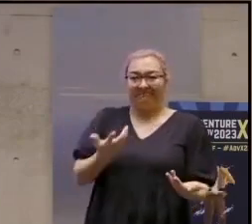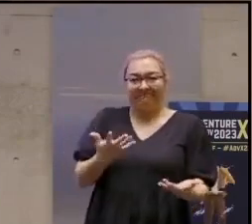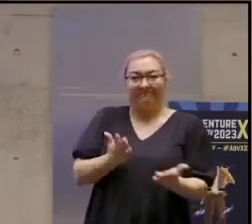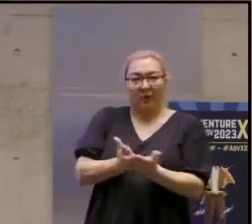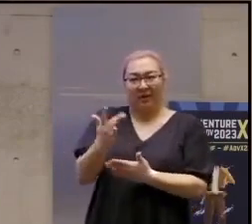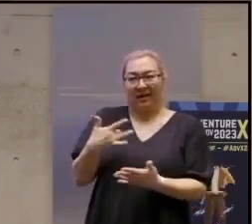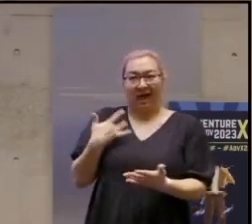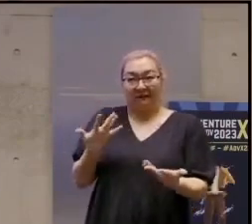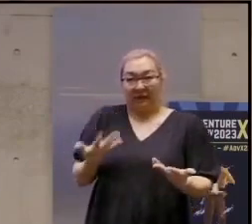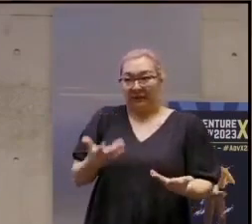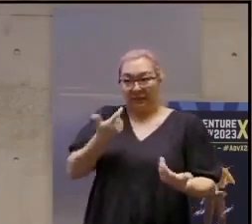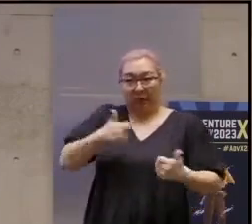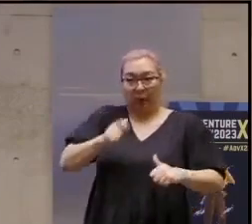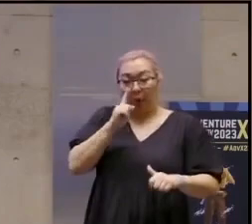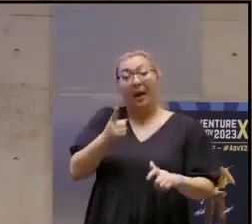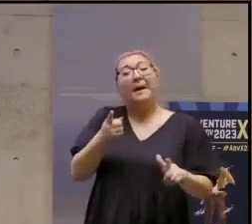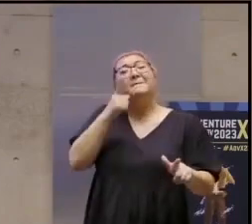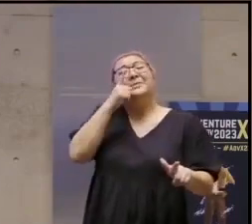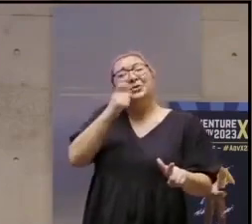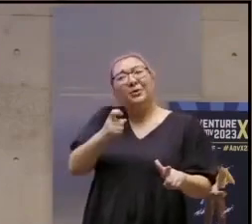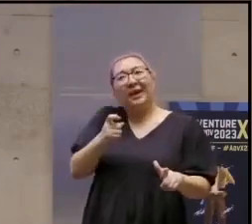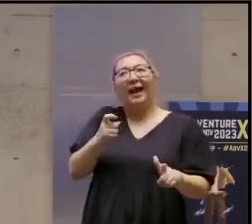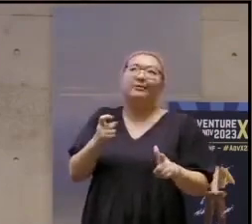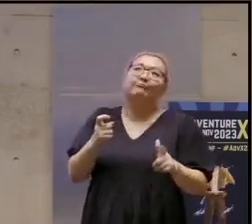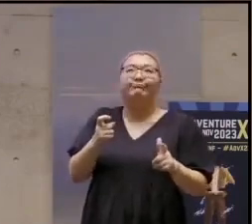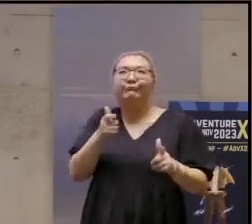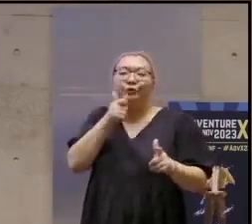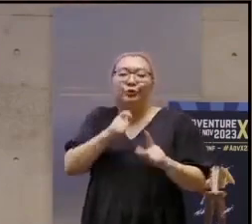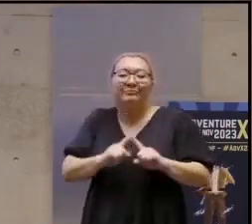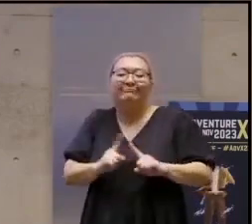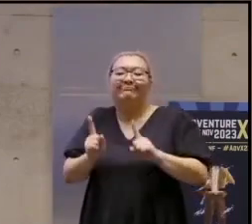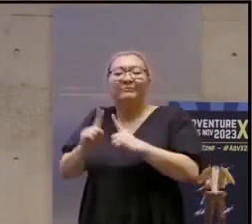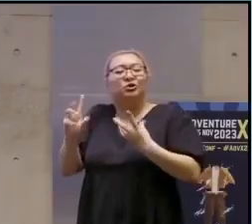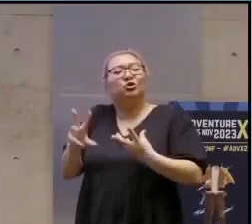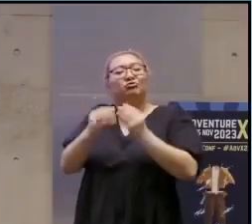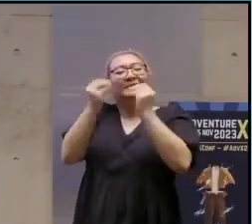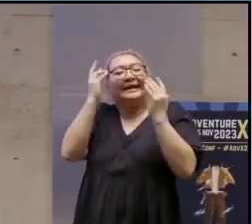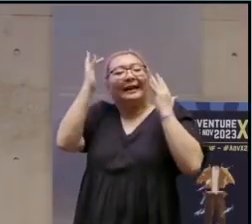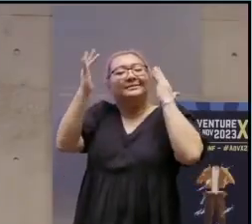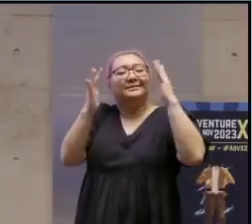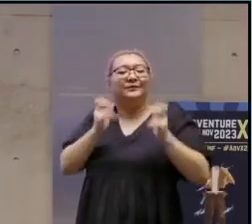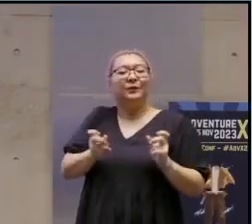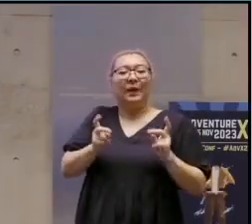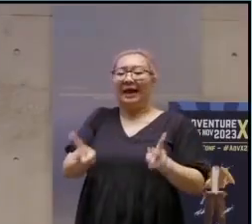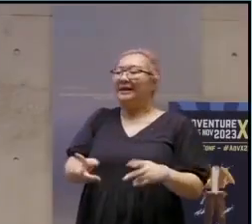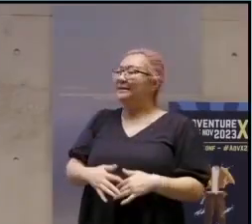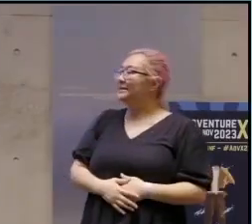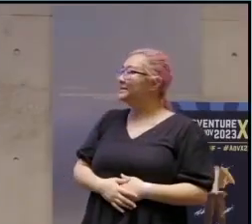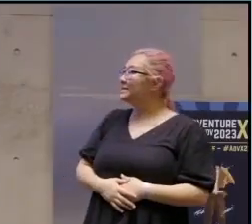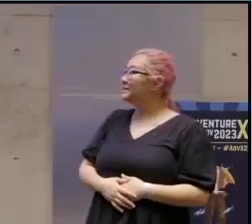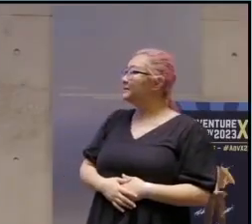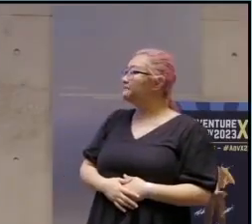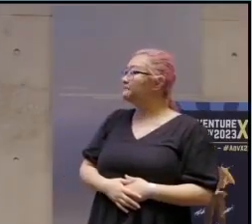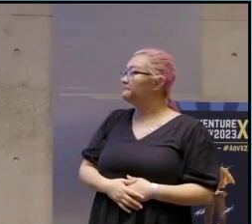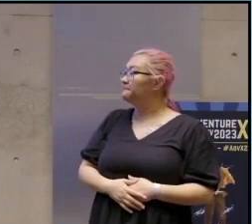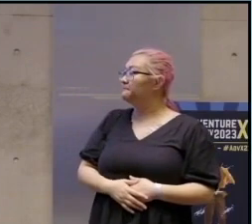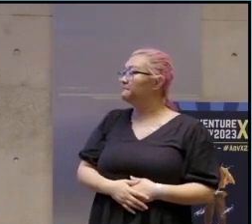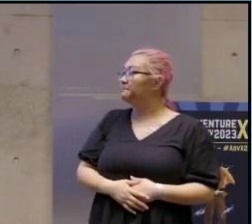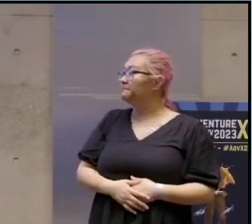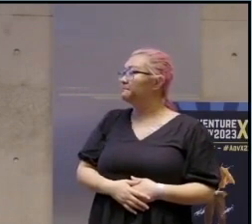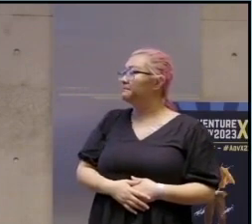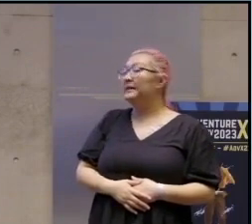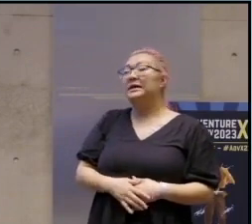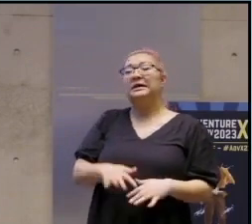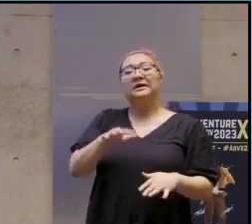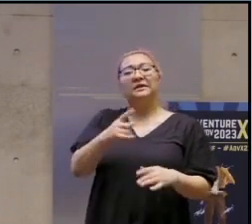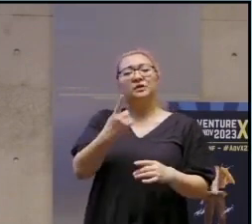other ways. I say that there is one thing that in games we still do. It's this